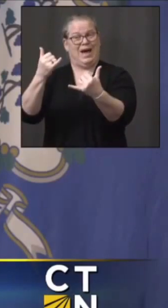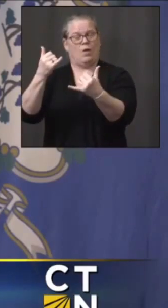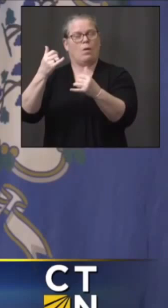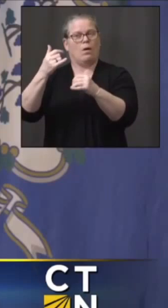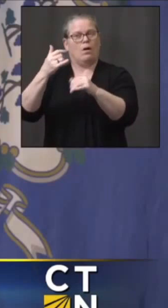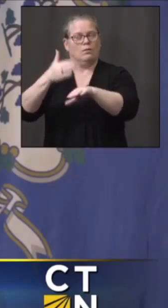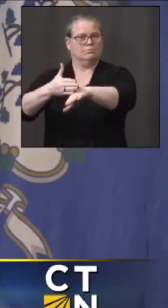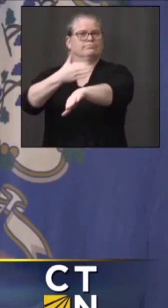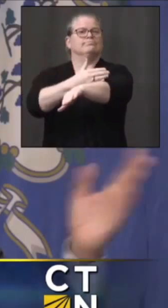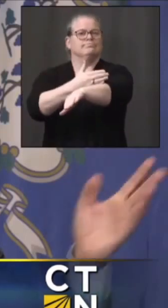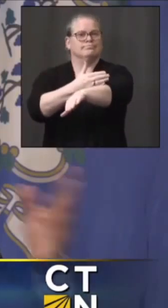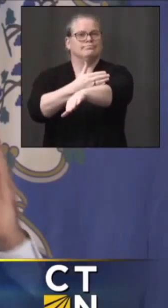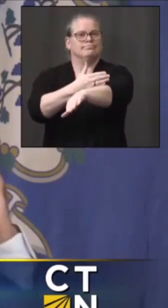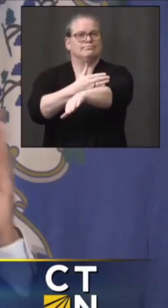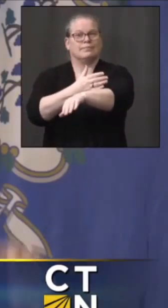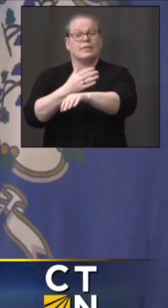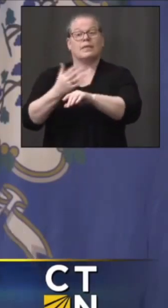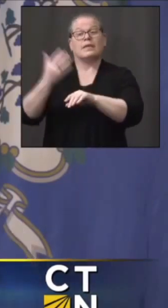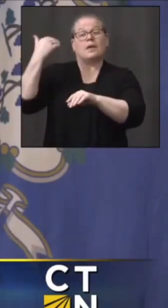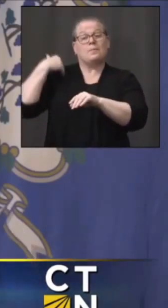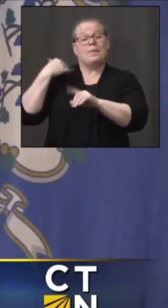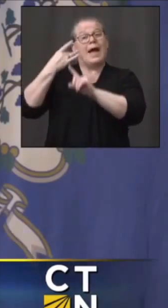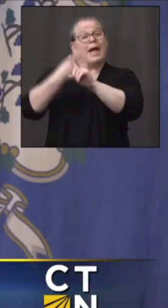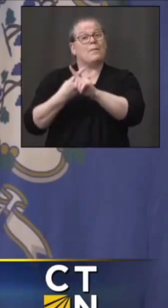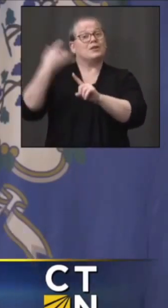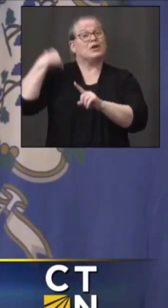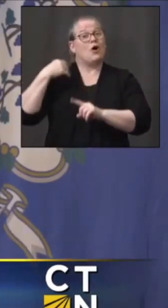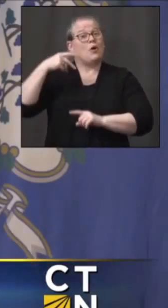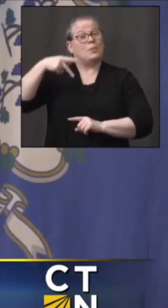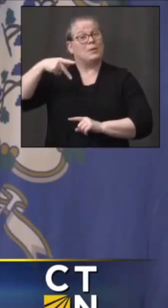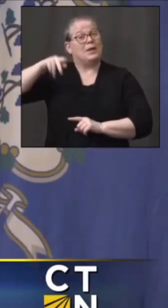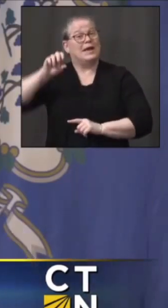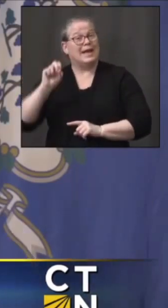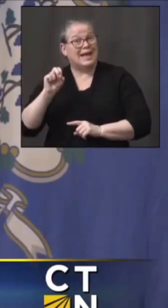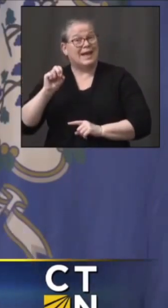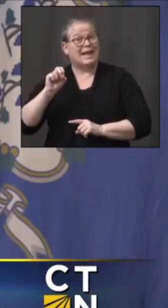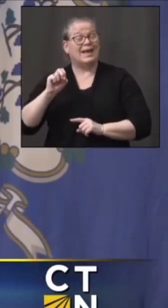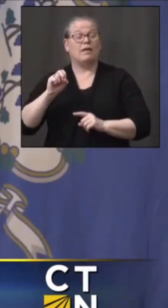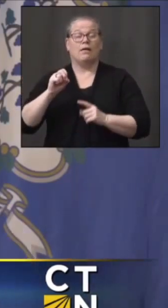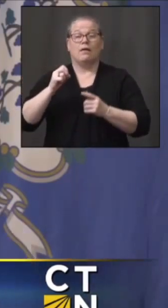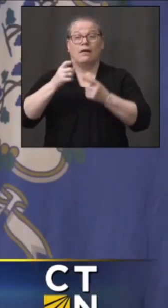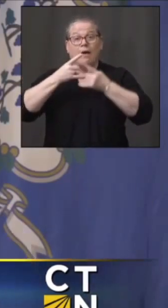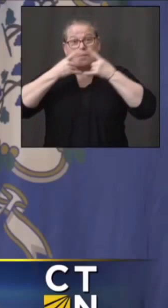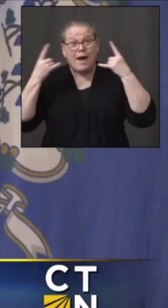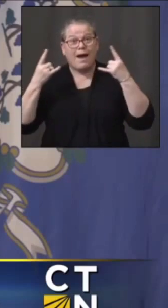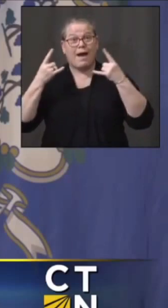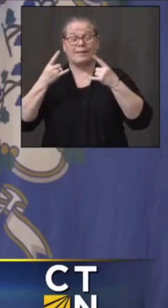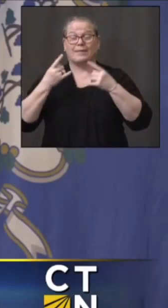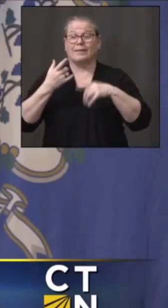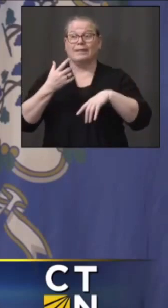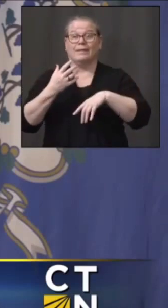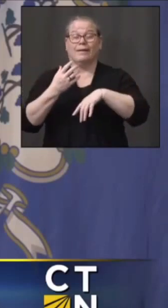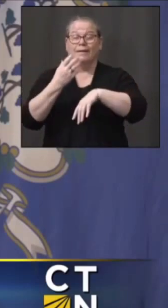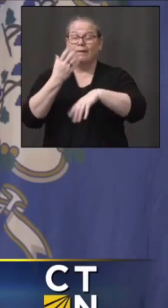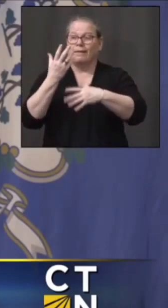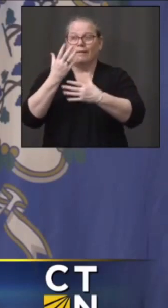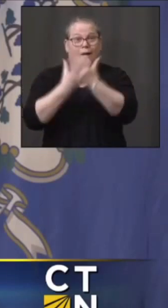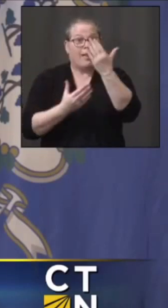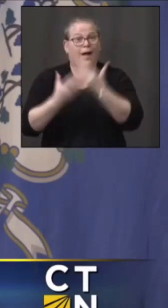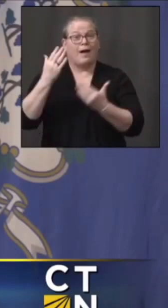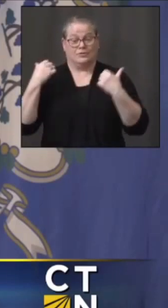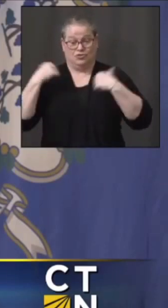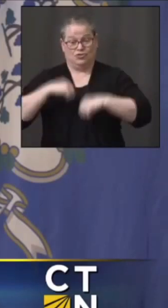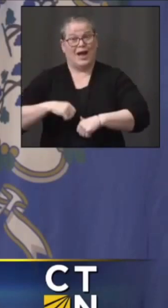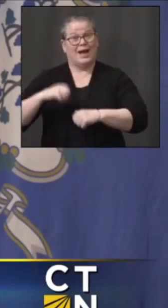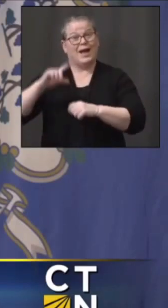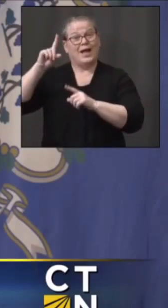months ago, when they said, states, you're on your own, go for it, see if you have a friend in China, and it was a mad scramble.